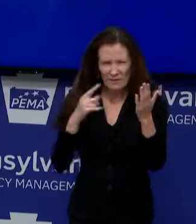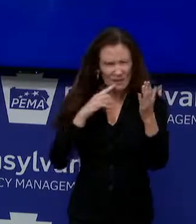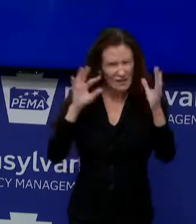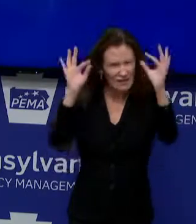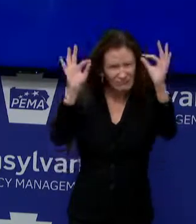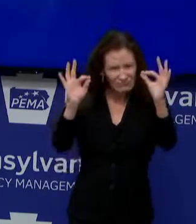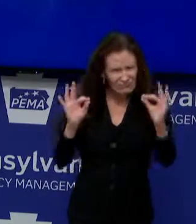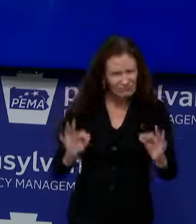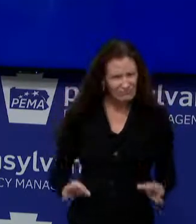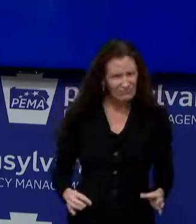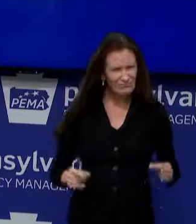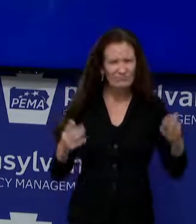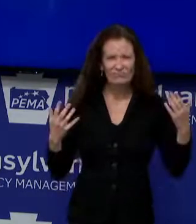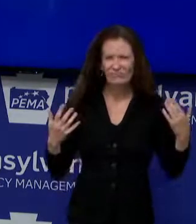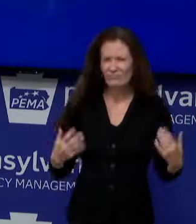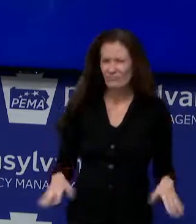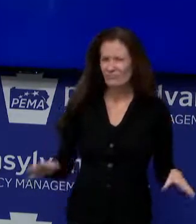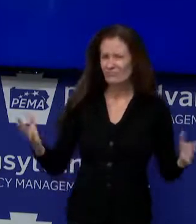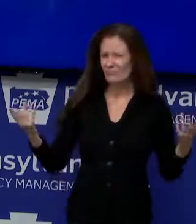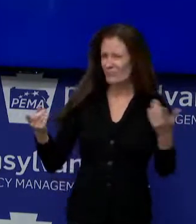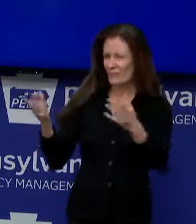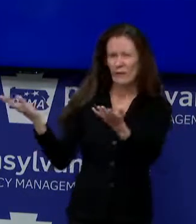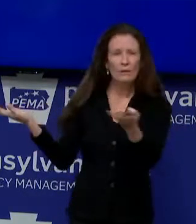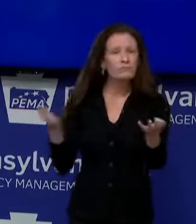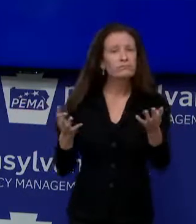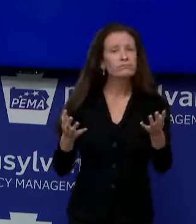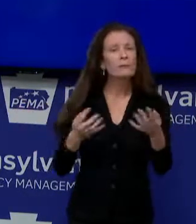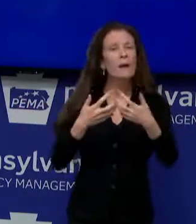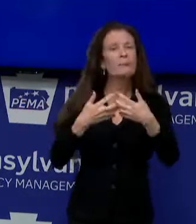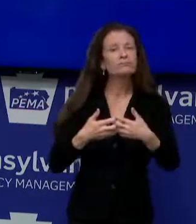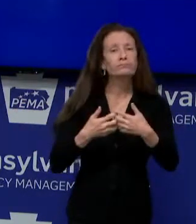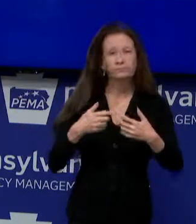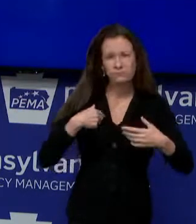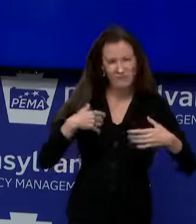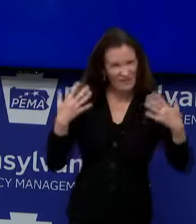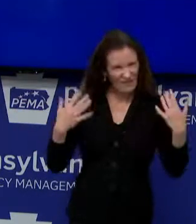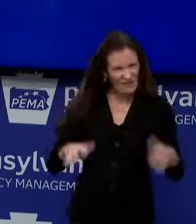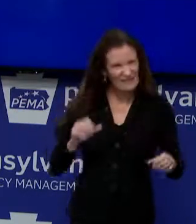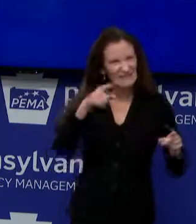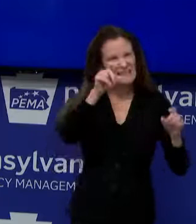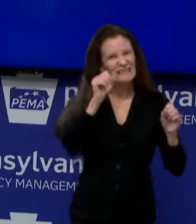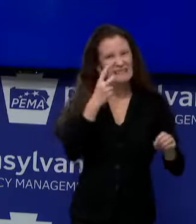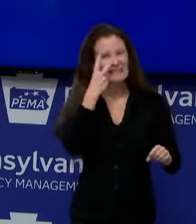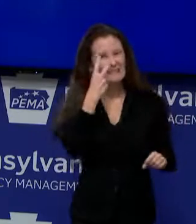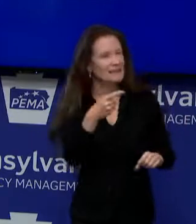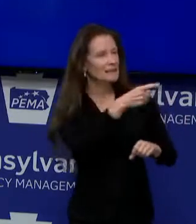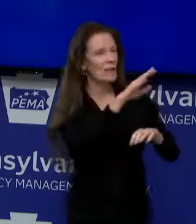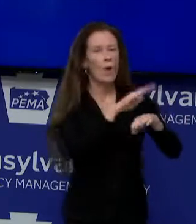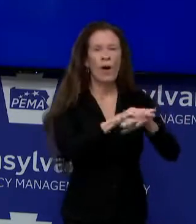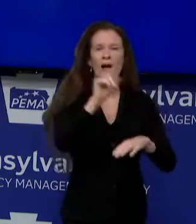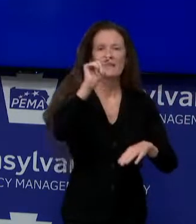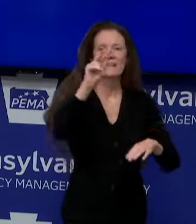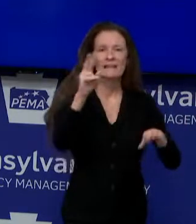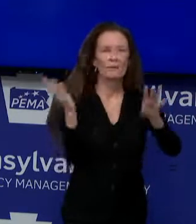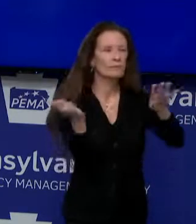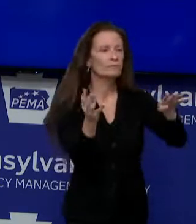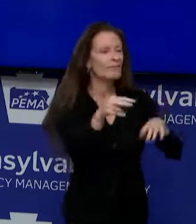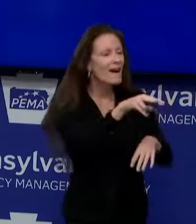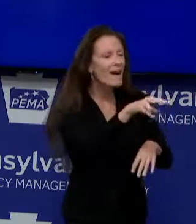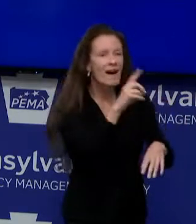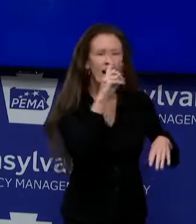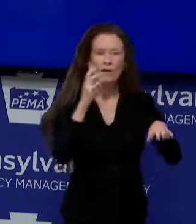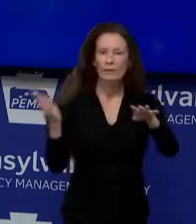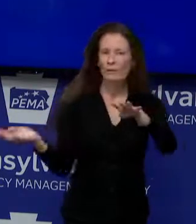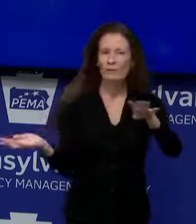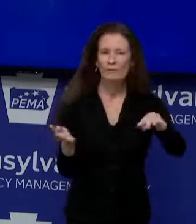fully open to observers of all parties. Our republic is better when we all have